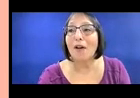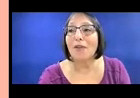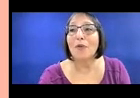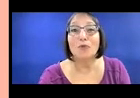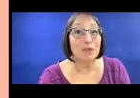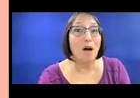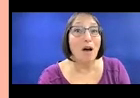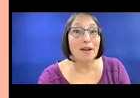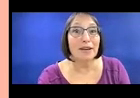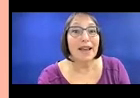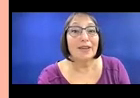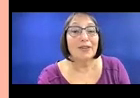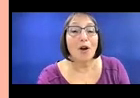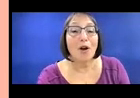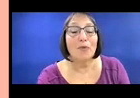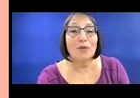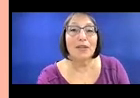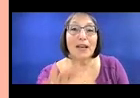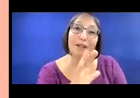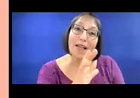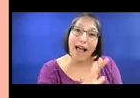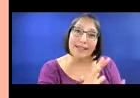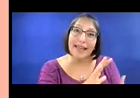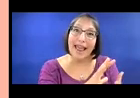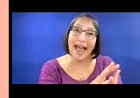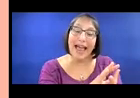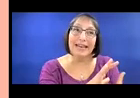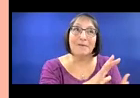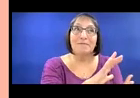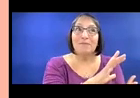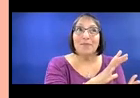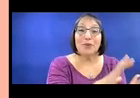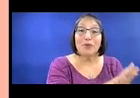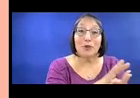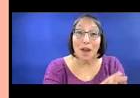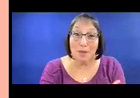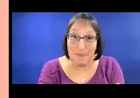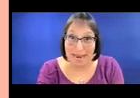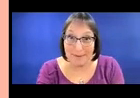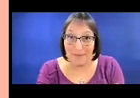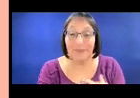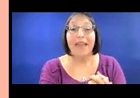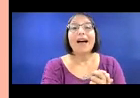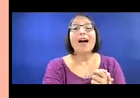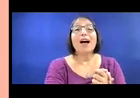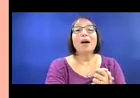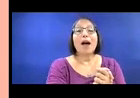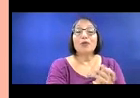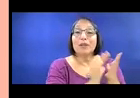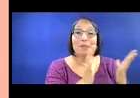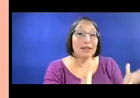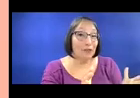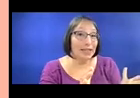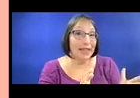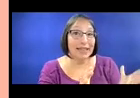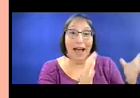can also respond. So this was a class that had, there was a first time with me, I was